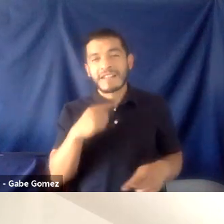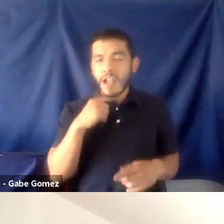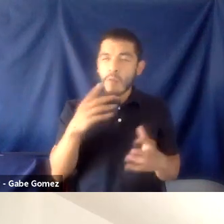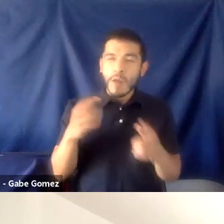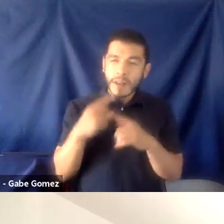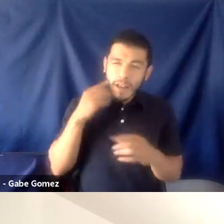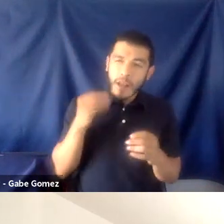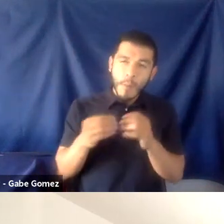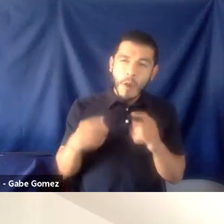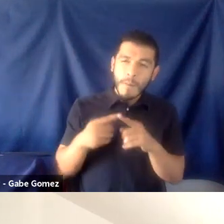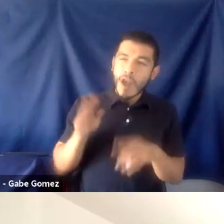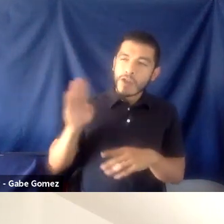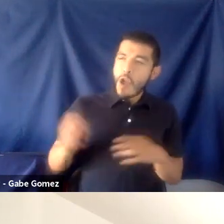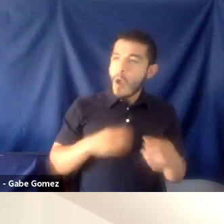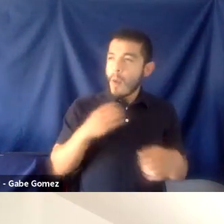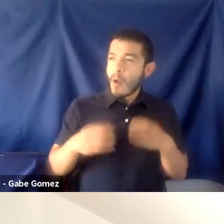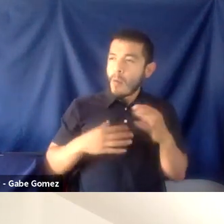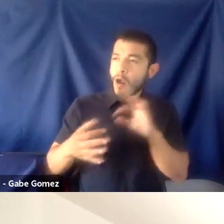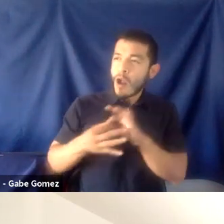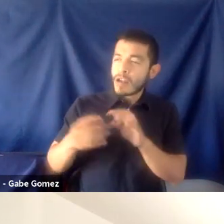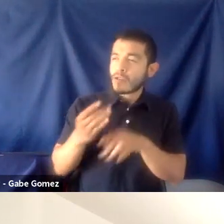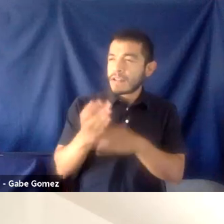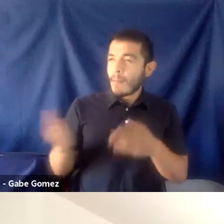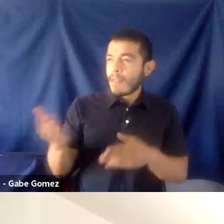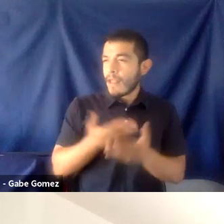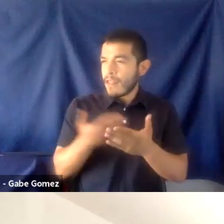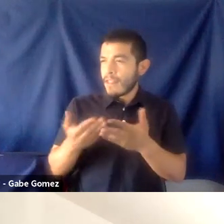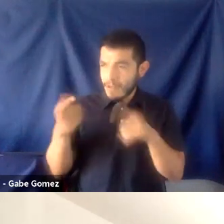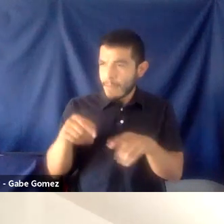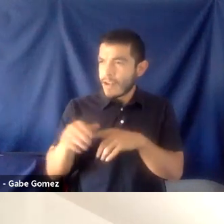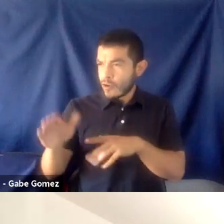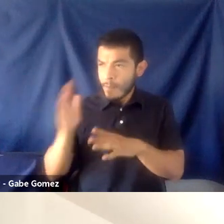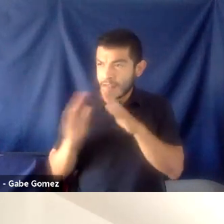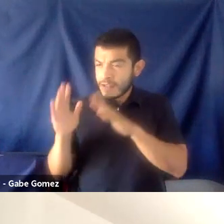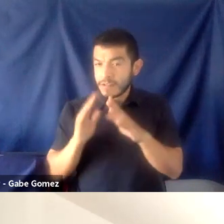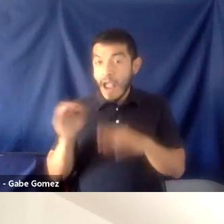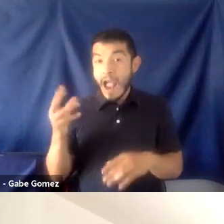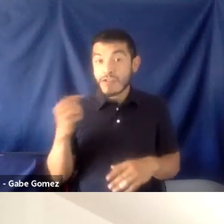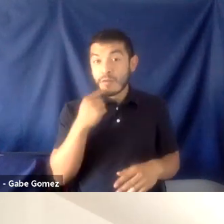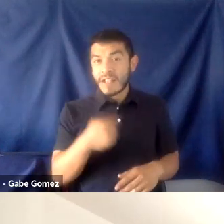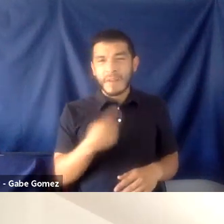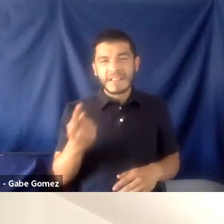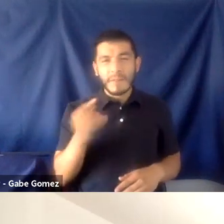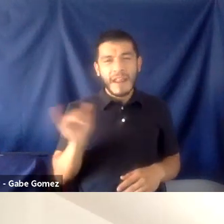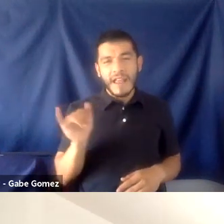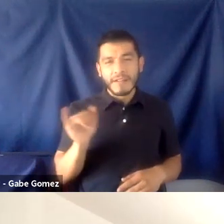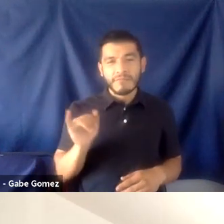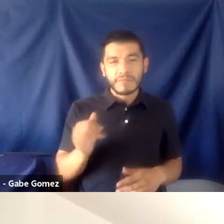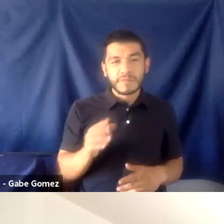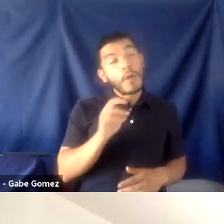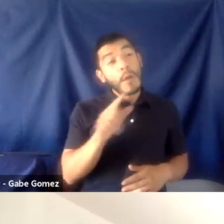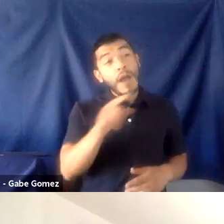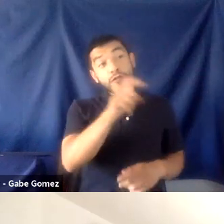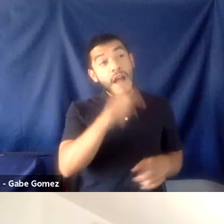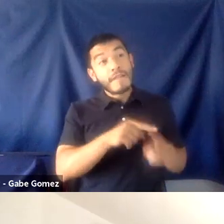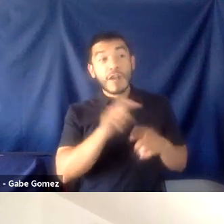about, kind of like your emotional connection to some of these things that happened in your life. And she would say something like, well, you'll just